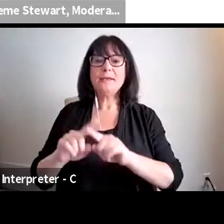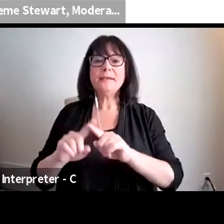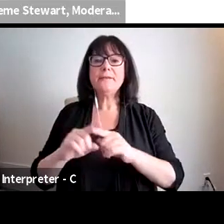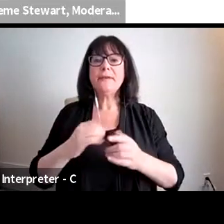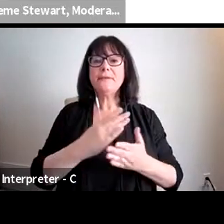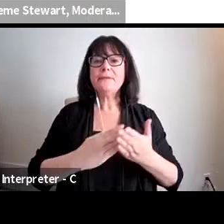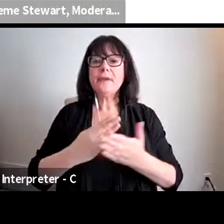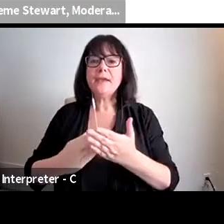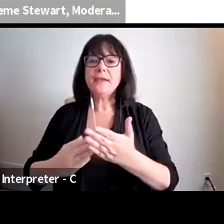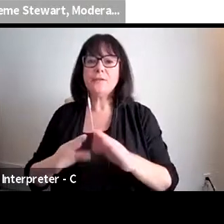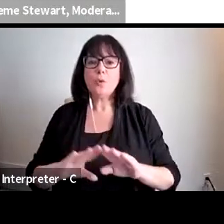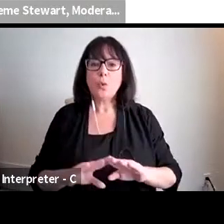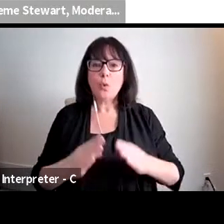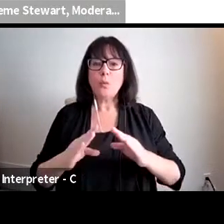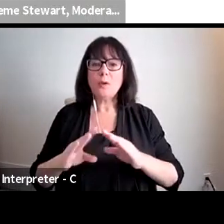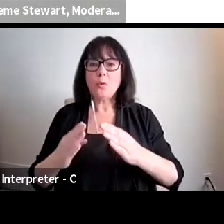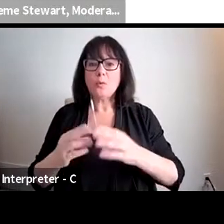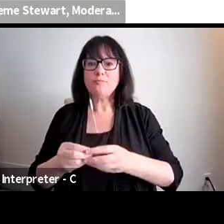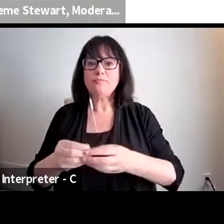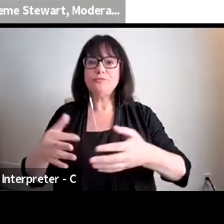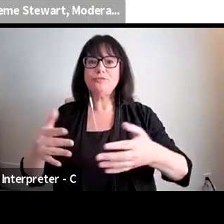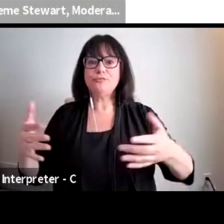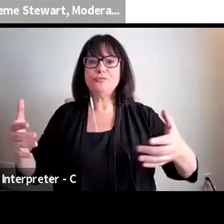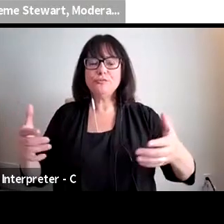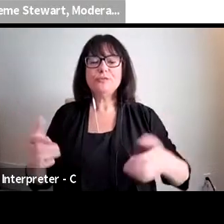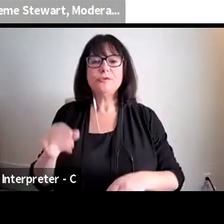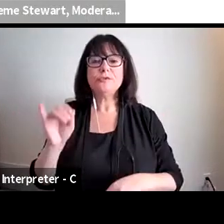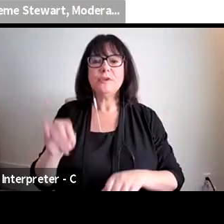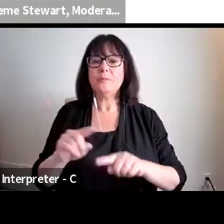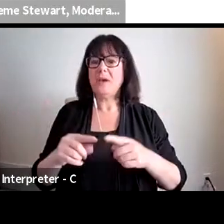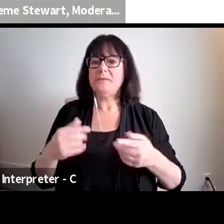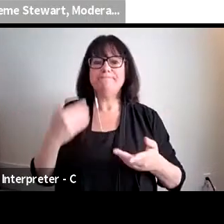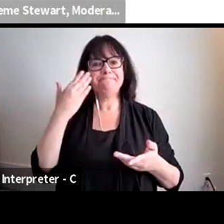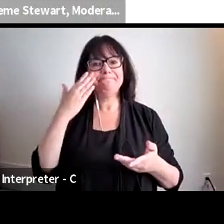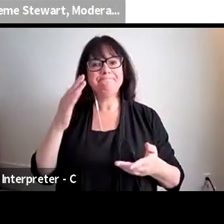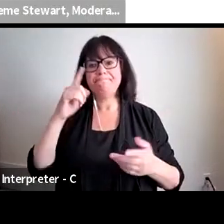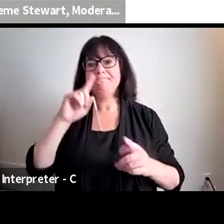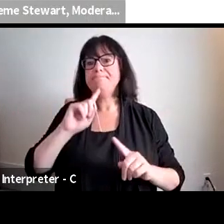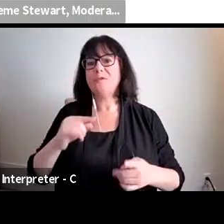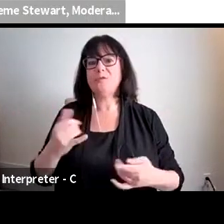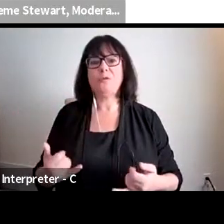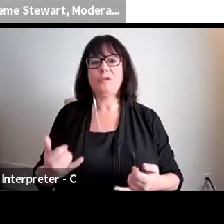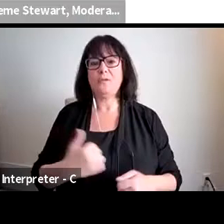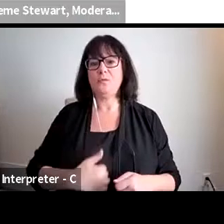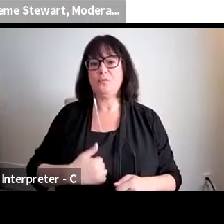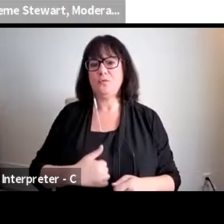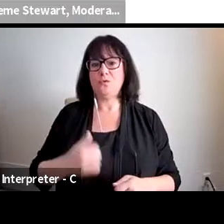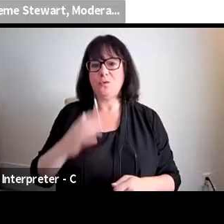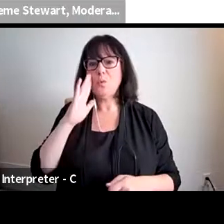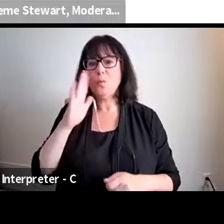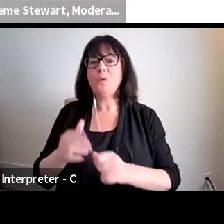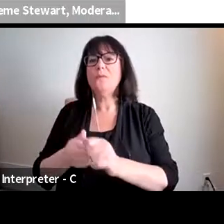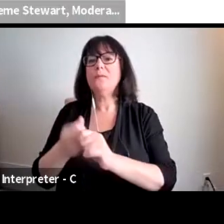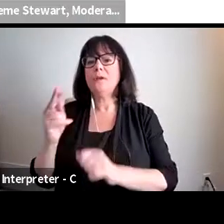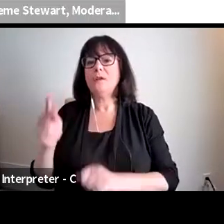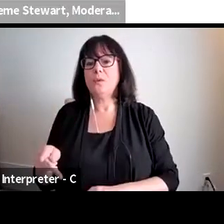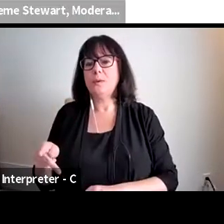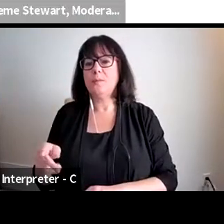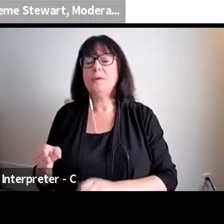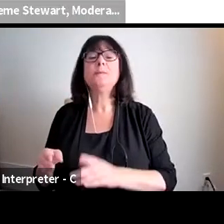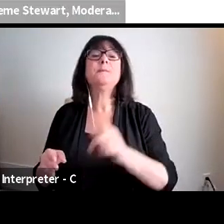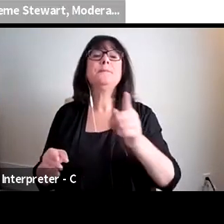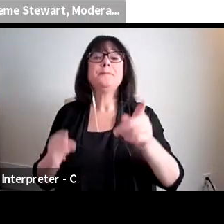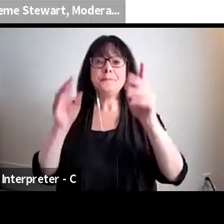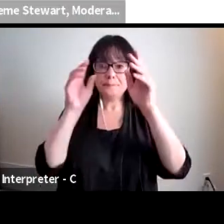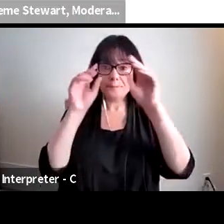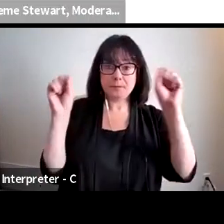clear answer, and unfortunately I don't have it, so we'll have to follow up on that. I do want to make a commitment to everyone. I've